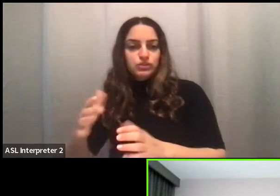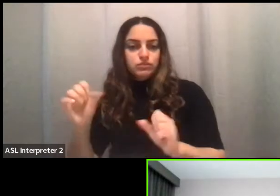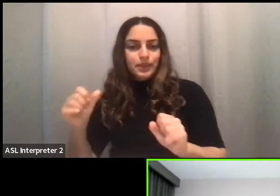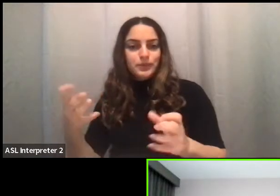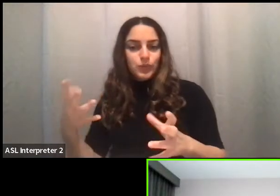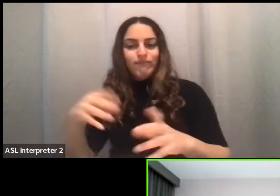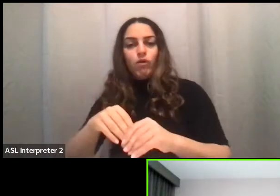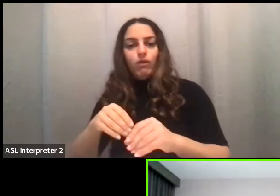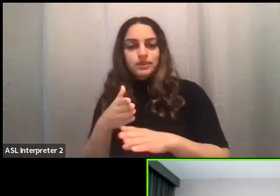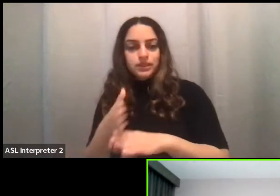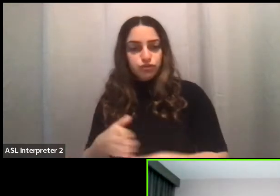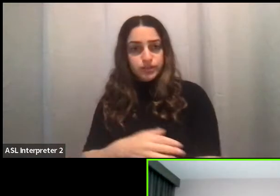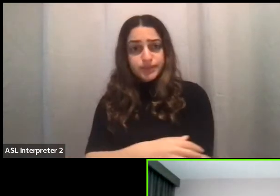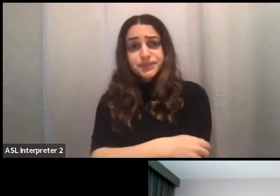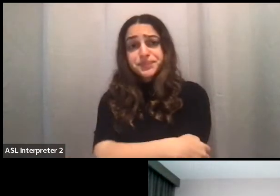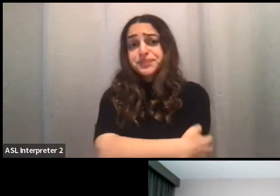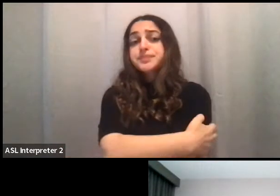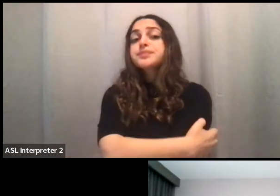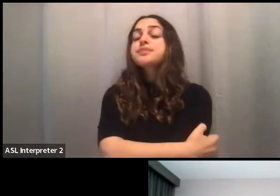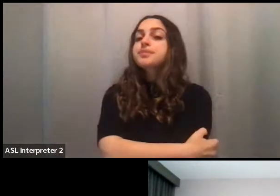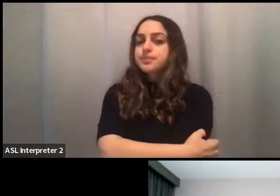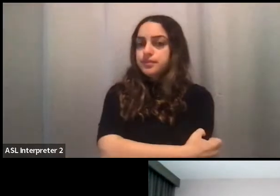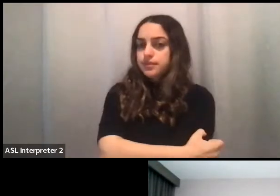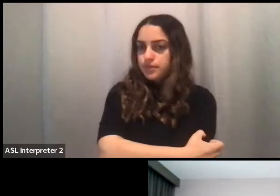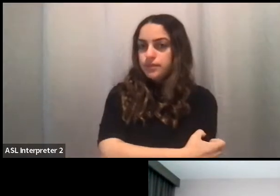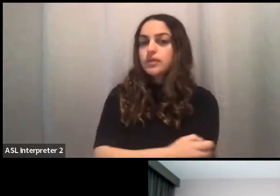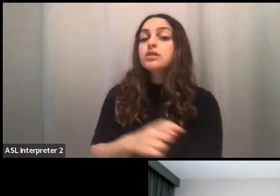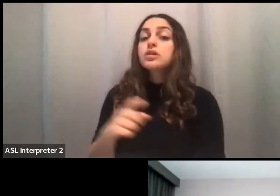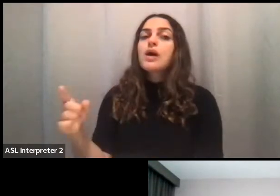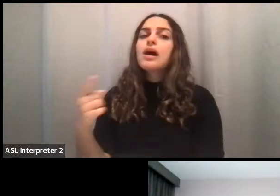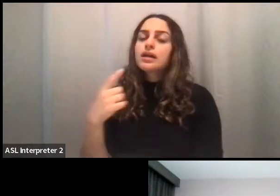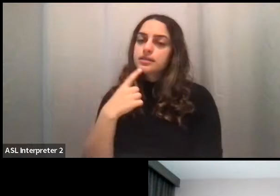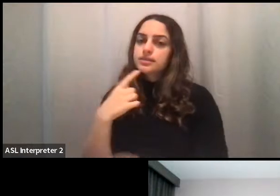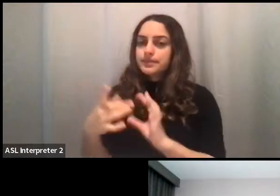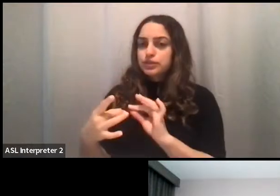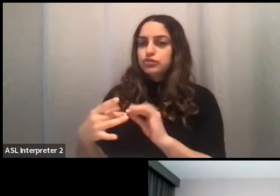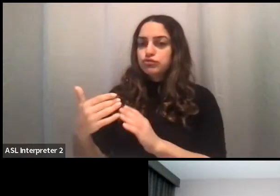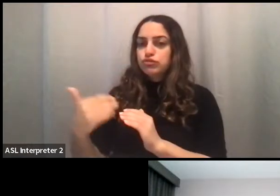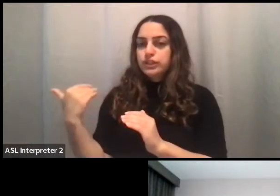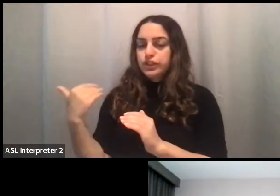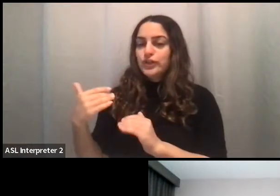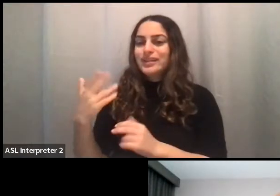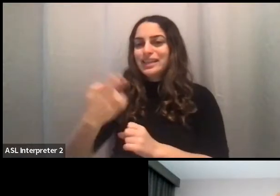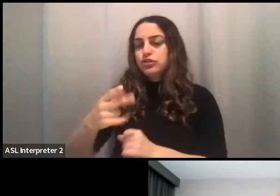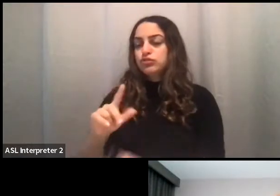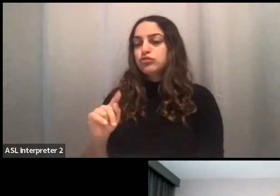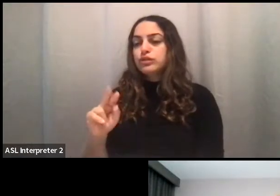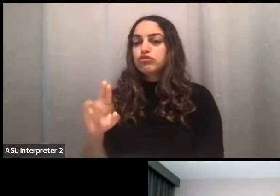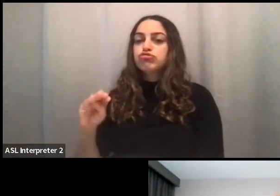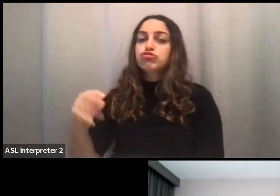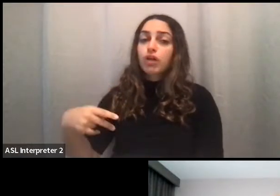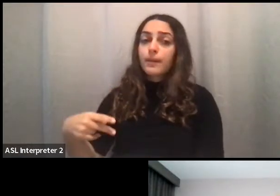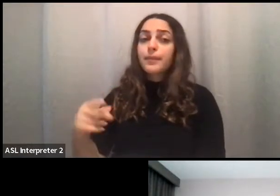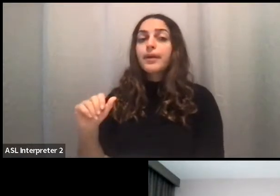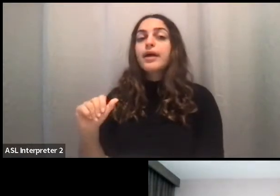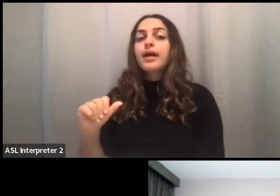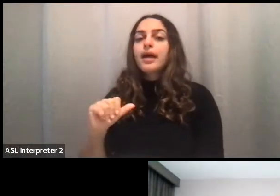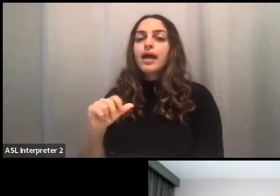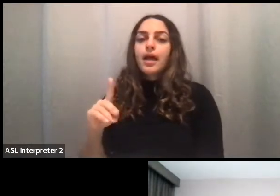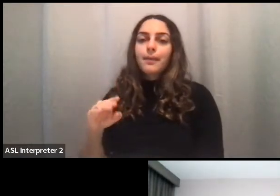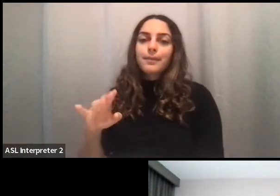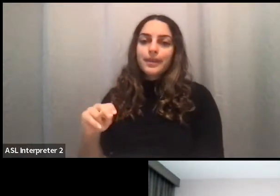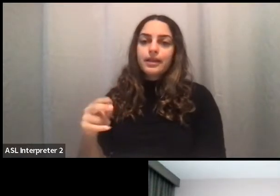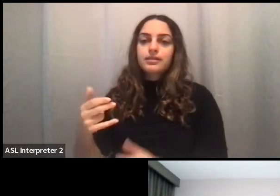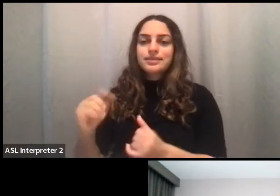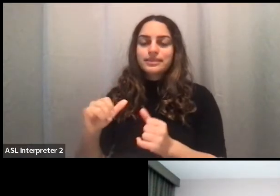industry and you know i mentioned earlier in the history of this during the trump administration still writing under the obama